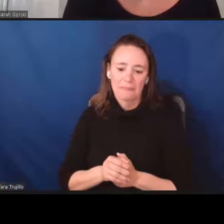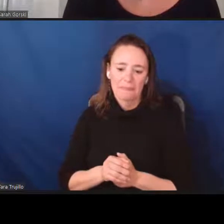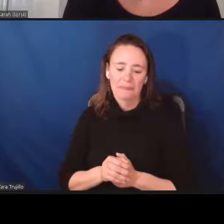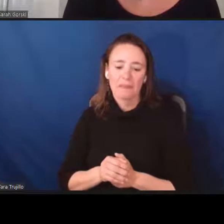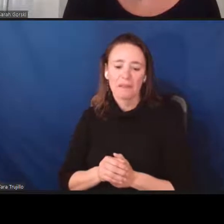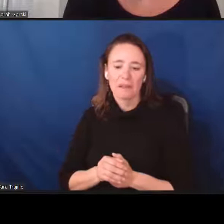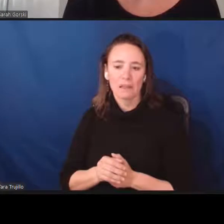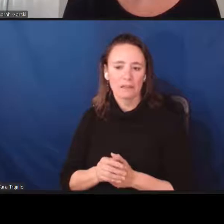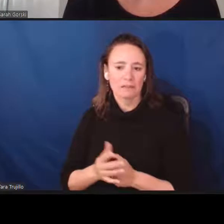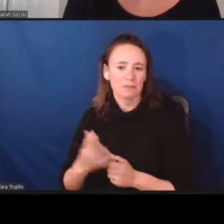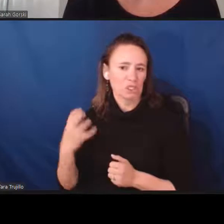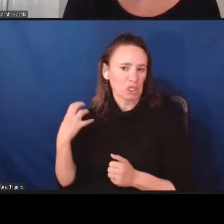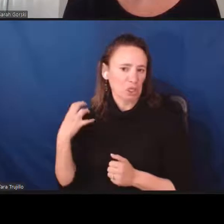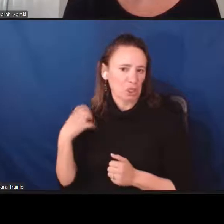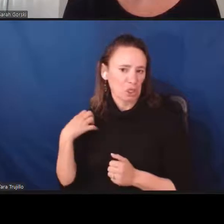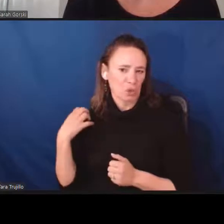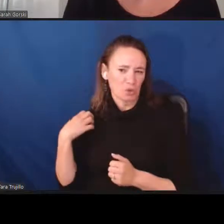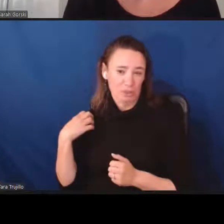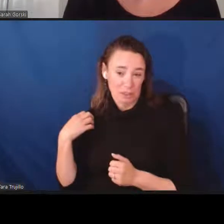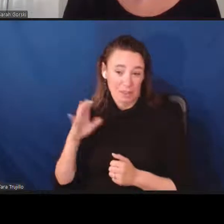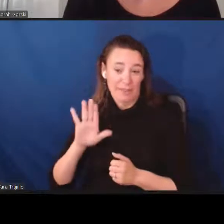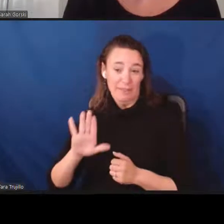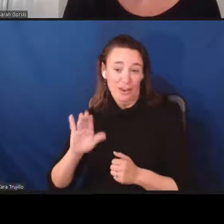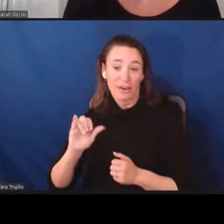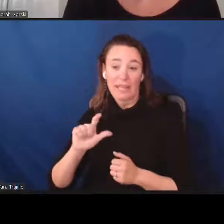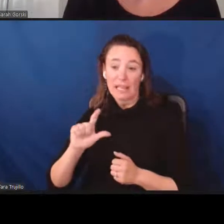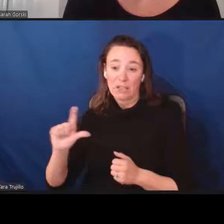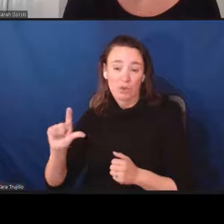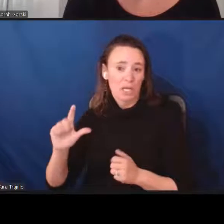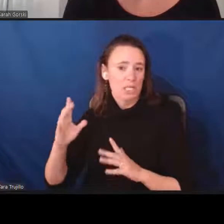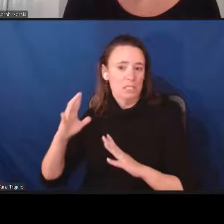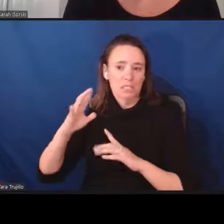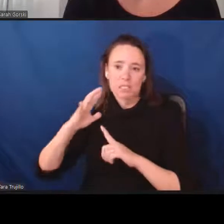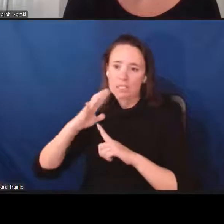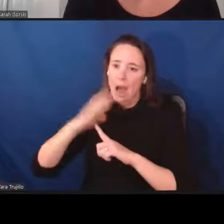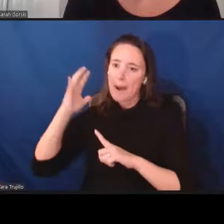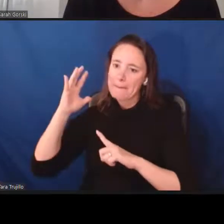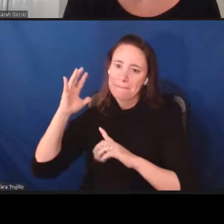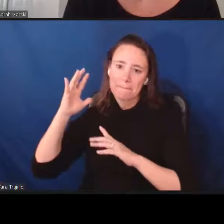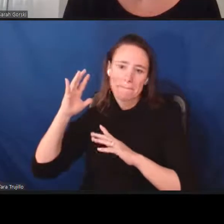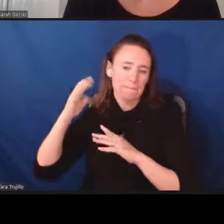were really top coaches in the country as well. So